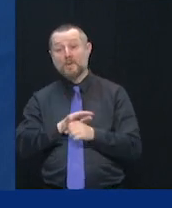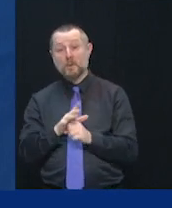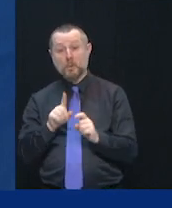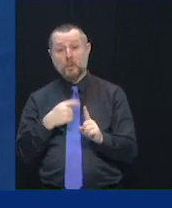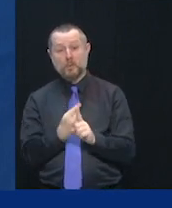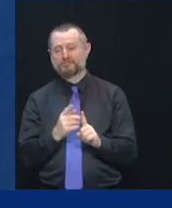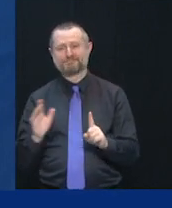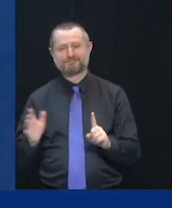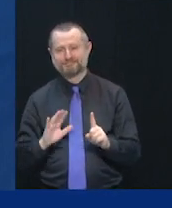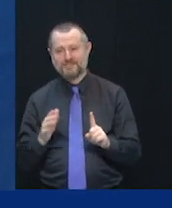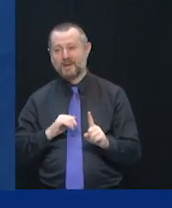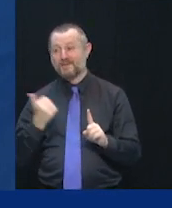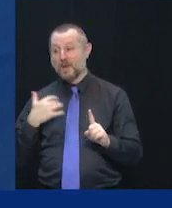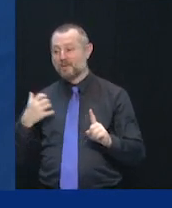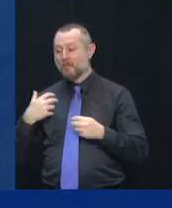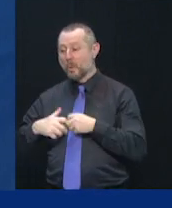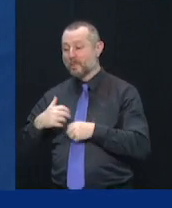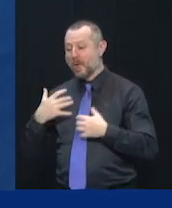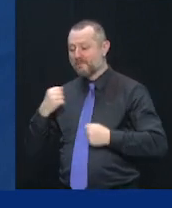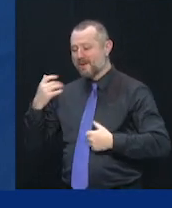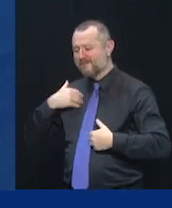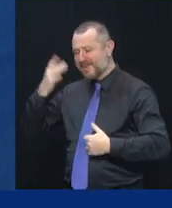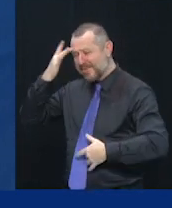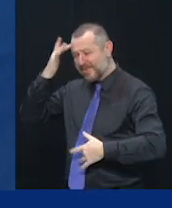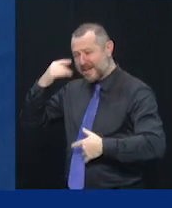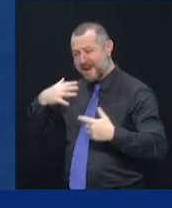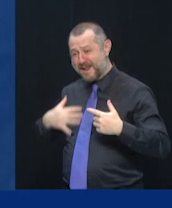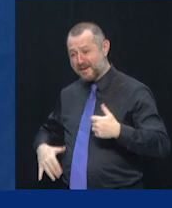comorbidities or other underlying conditions.